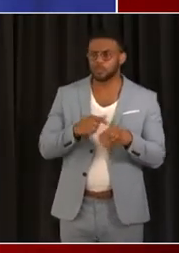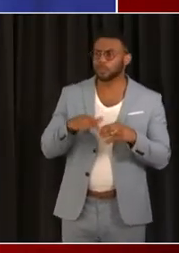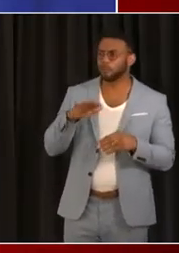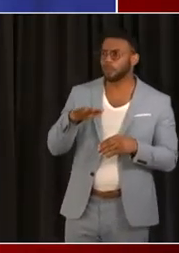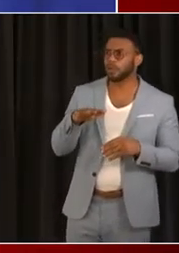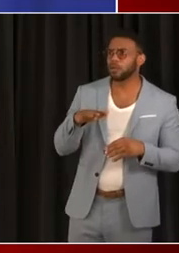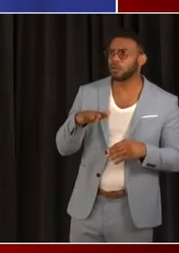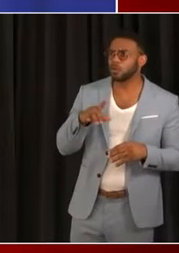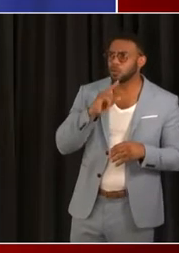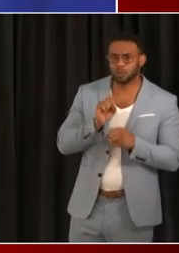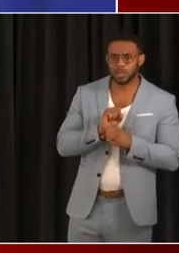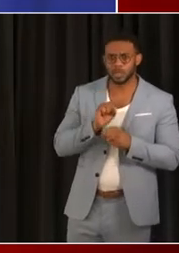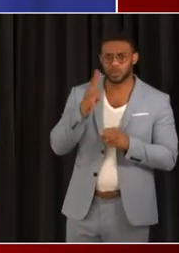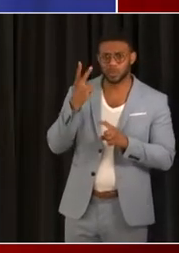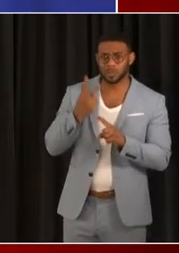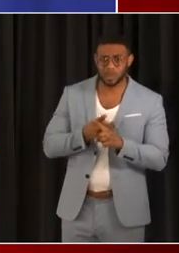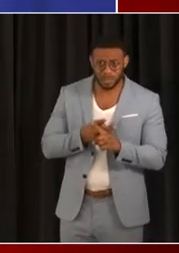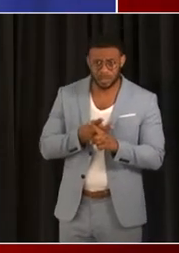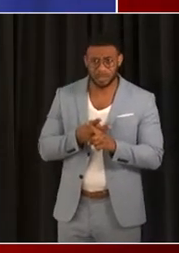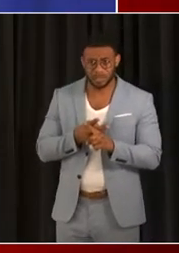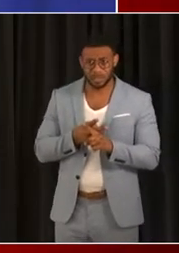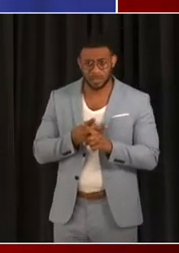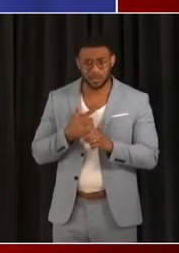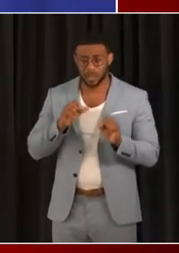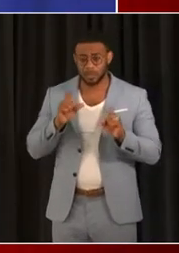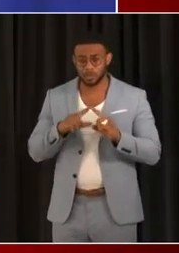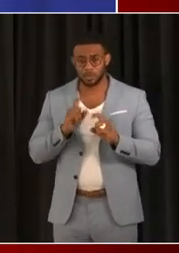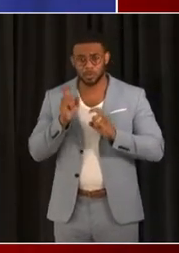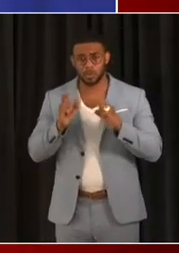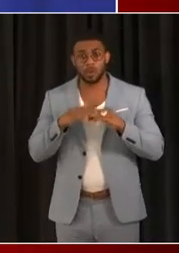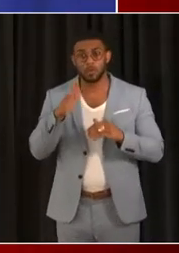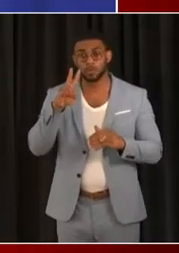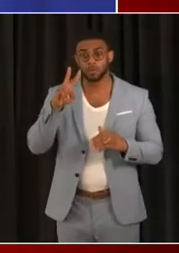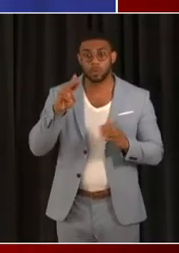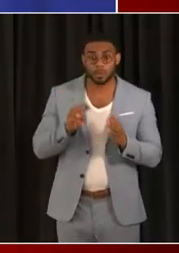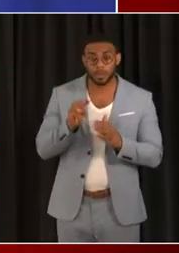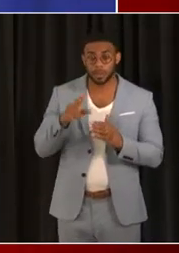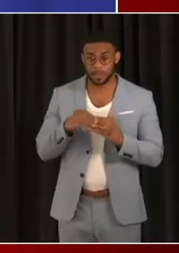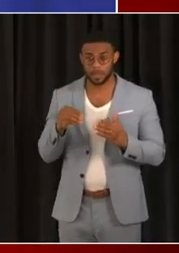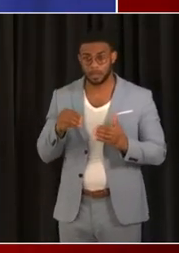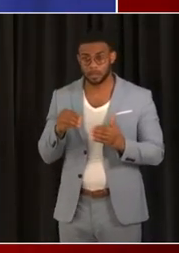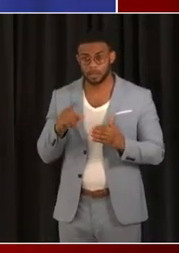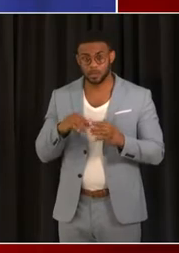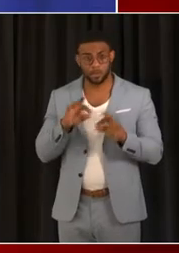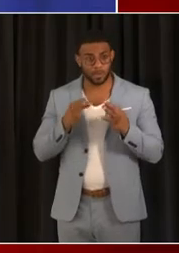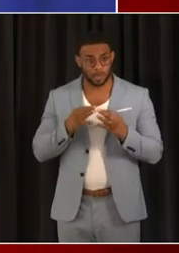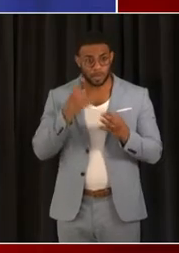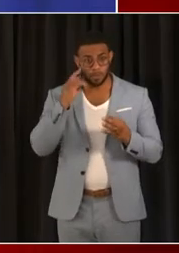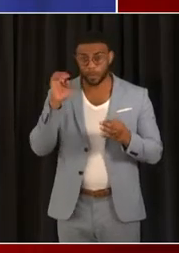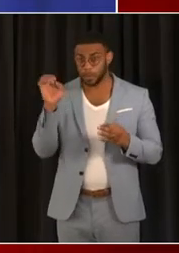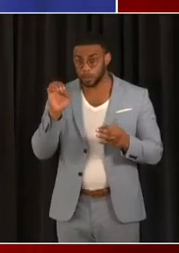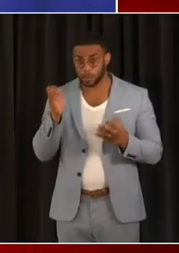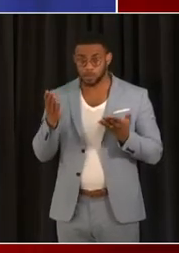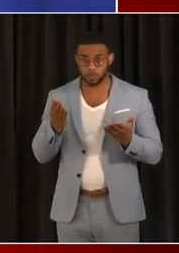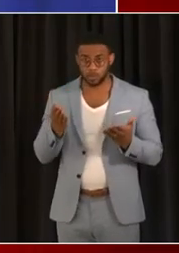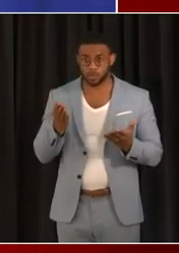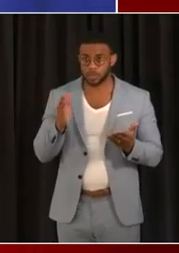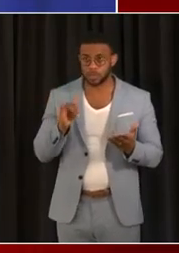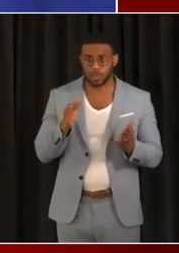time of about really 2 months, we were able to distribute over $2 million to families for